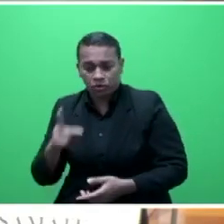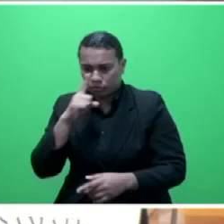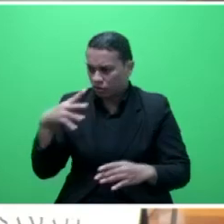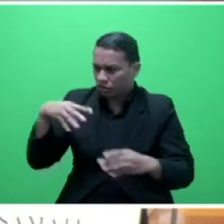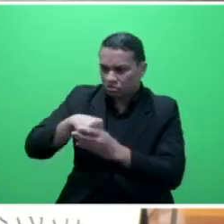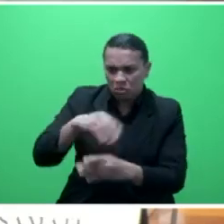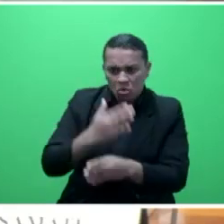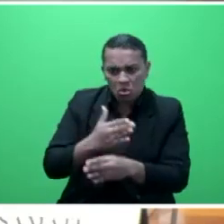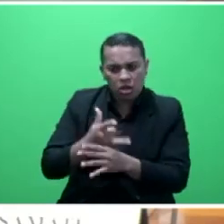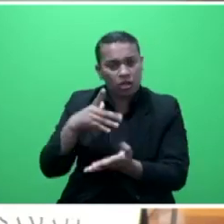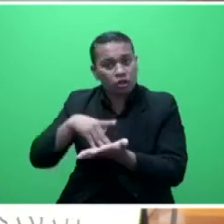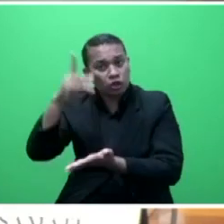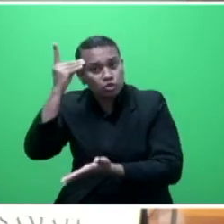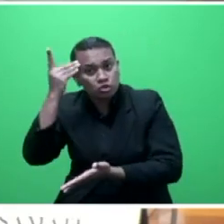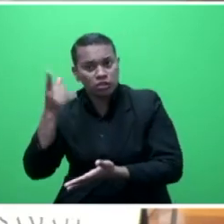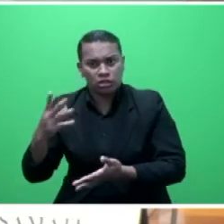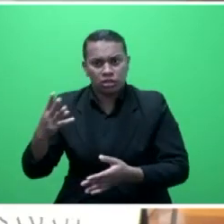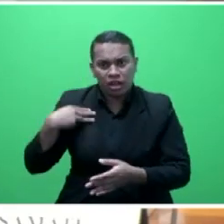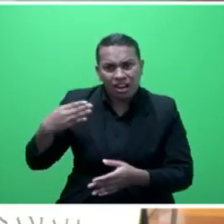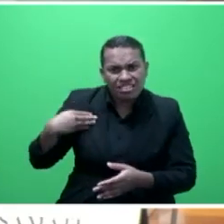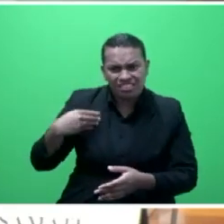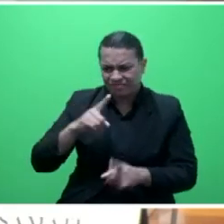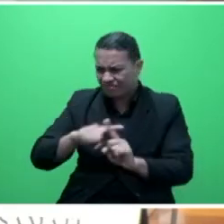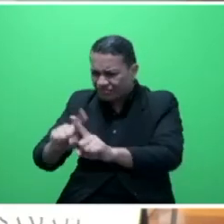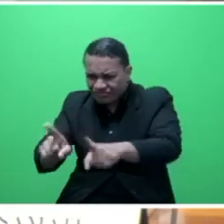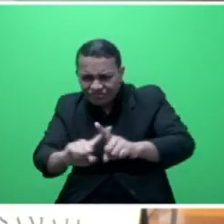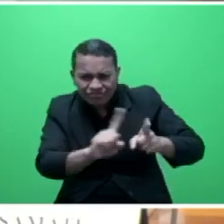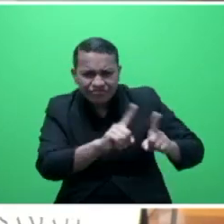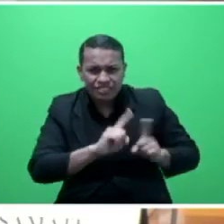and welfare assistance. It means, Mr. Speaker, sir,